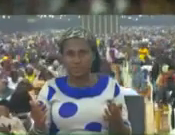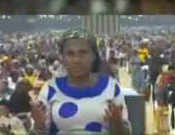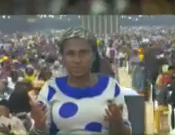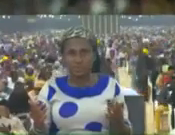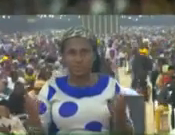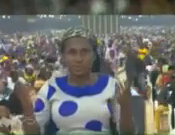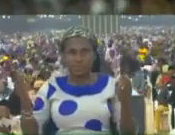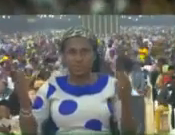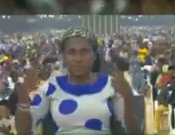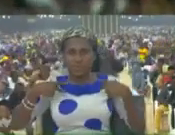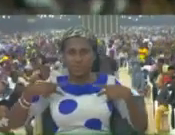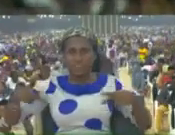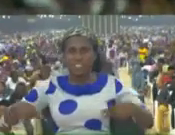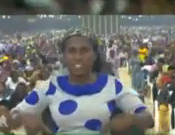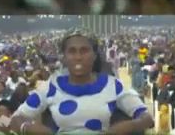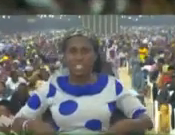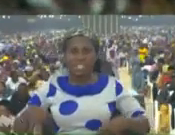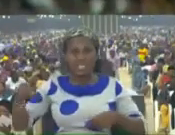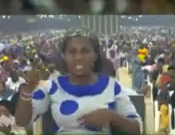Physically, they were under siege.